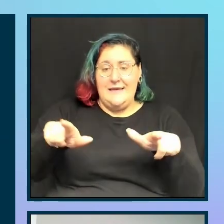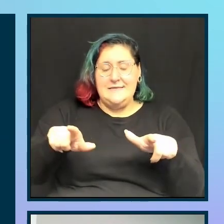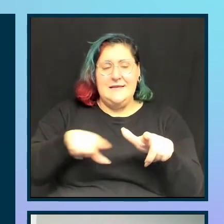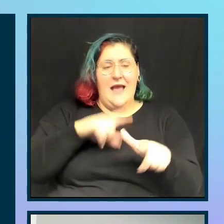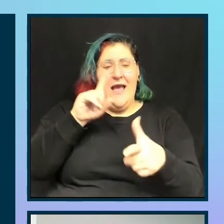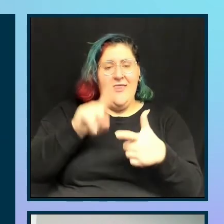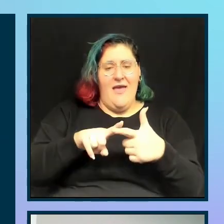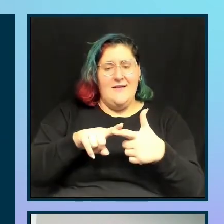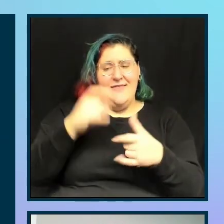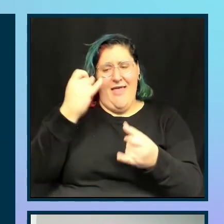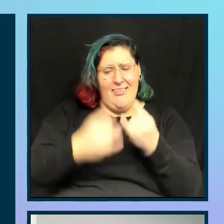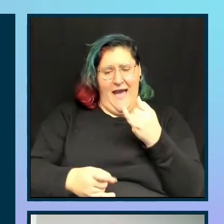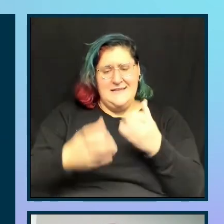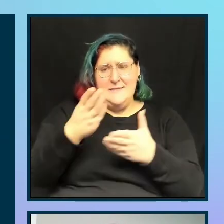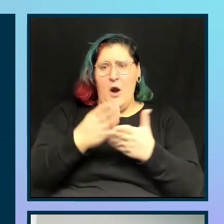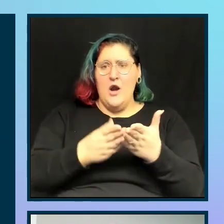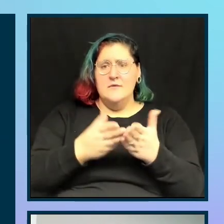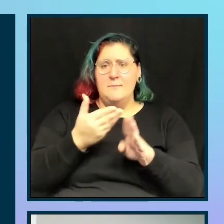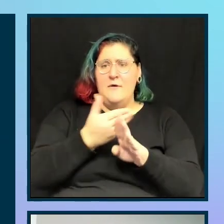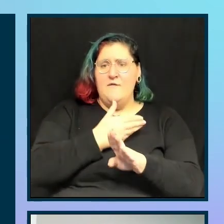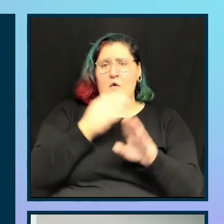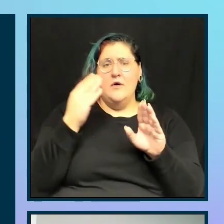product before it gets released to a customer.